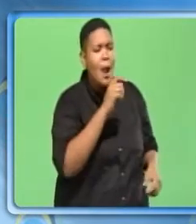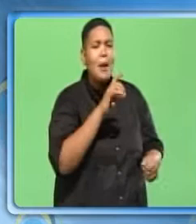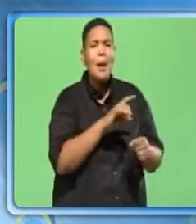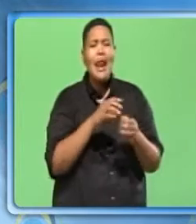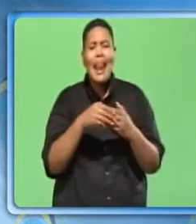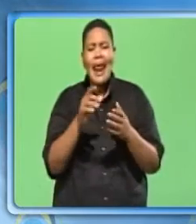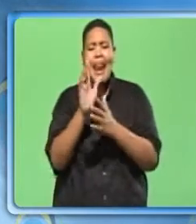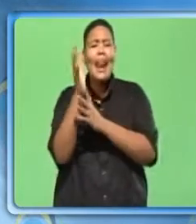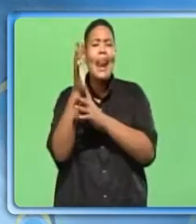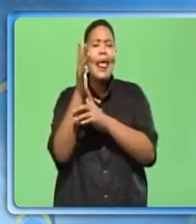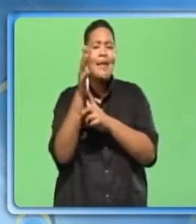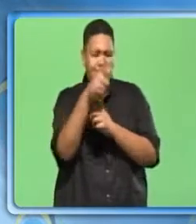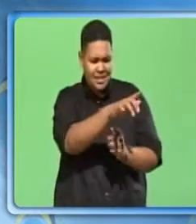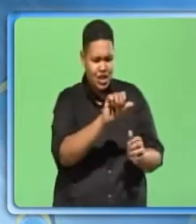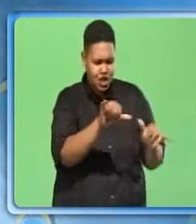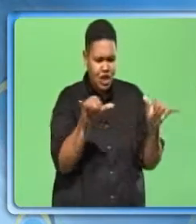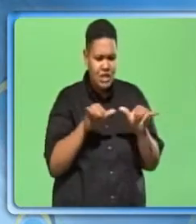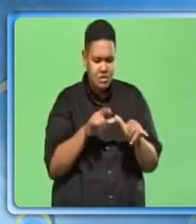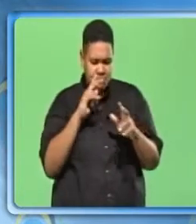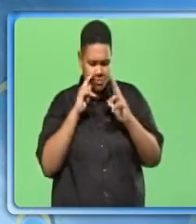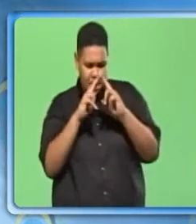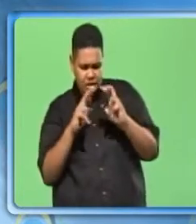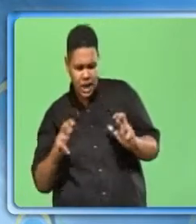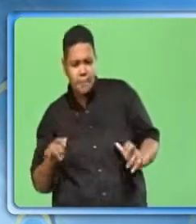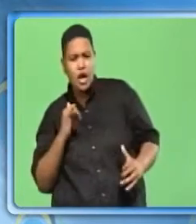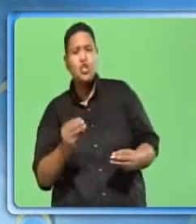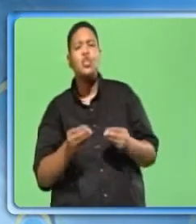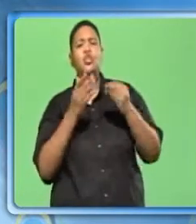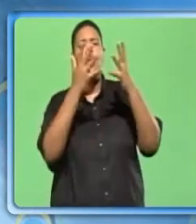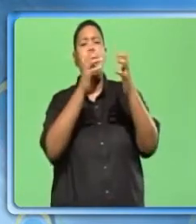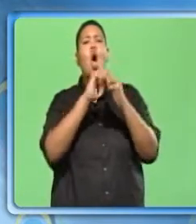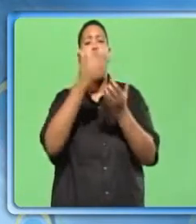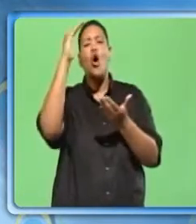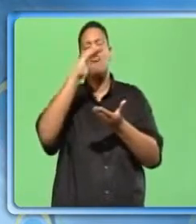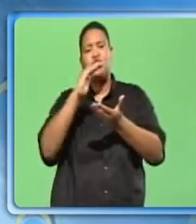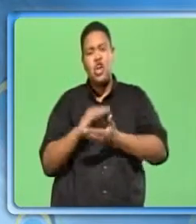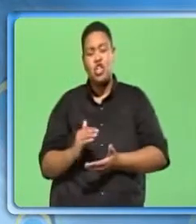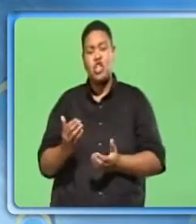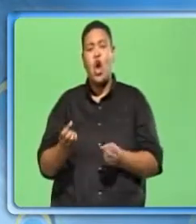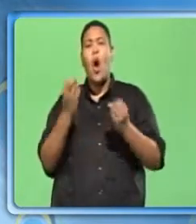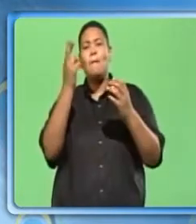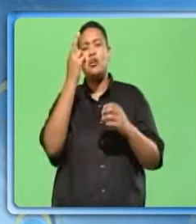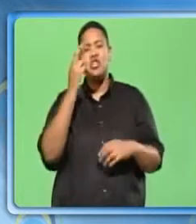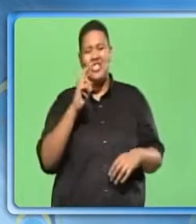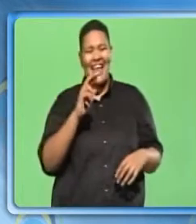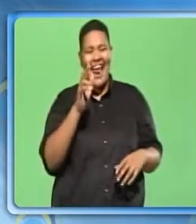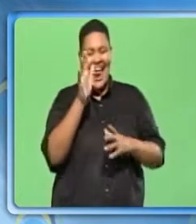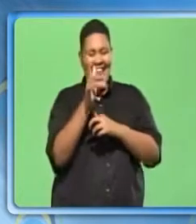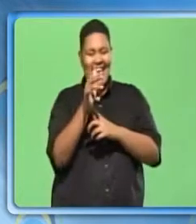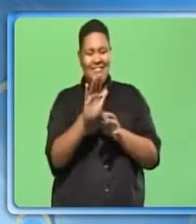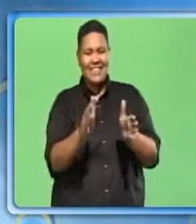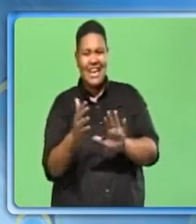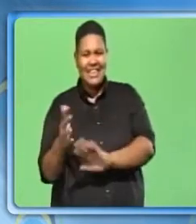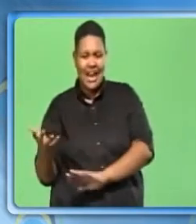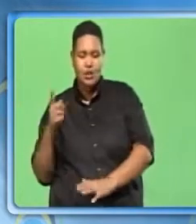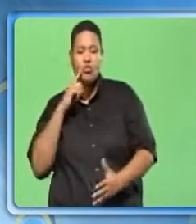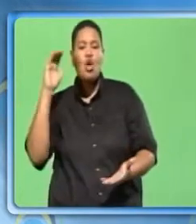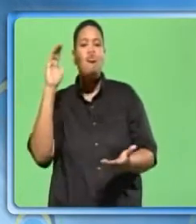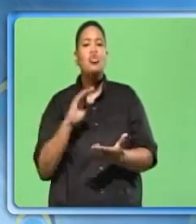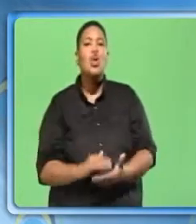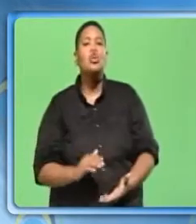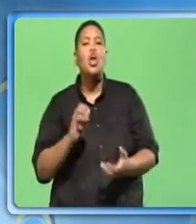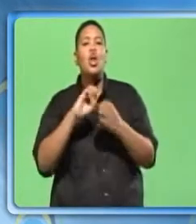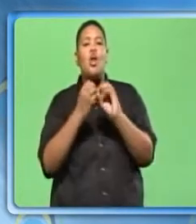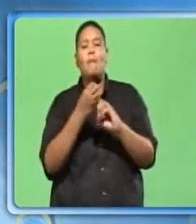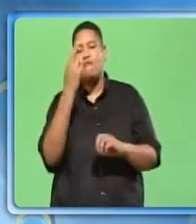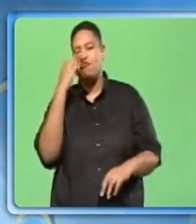yard. Examine the energy web and suggest how a reduction in the amount of rotting leaves may lead to a reduction in the number